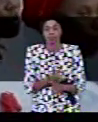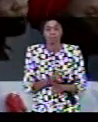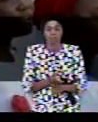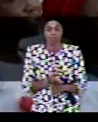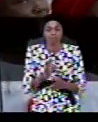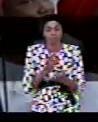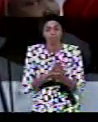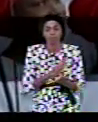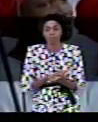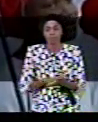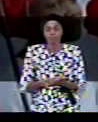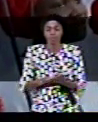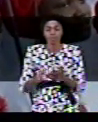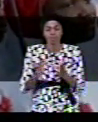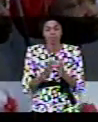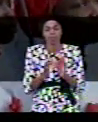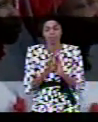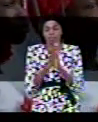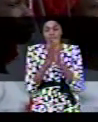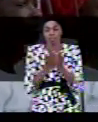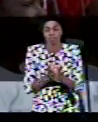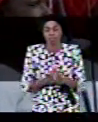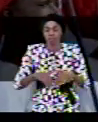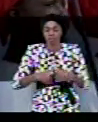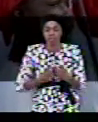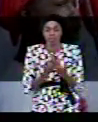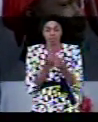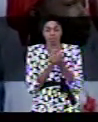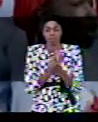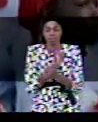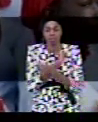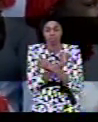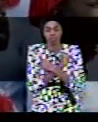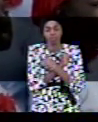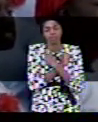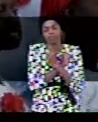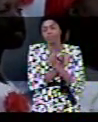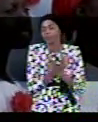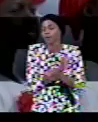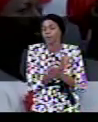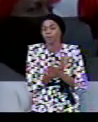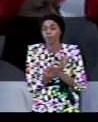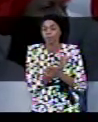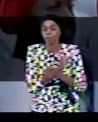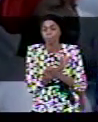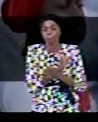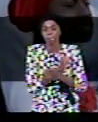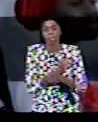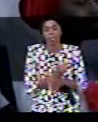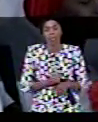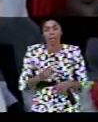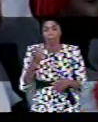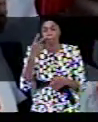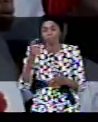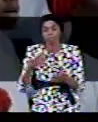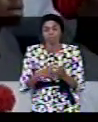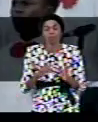walls. Only thy room, how I love thee, still